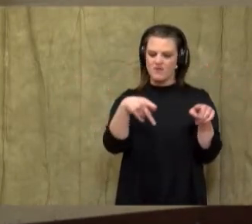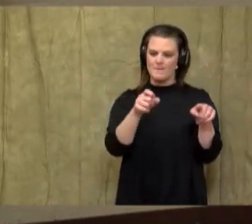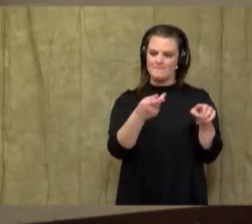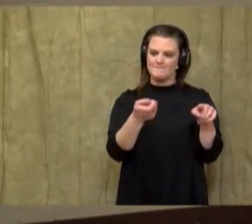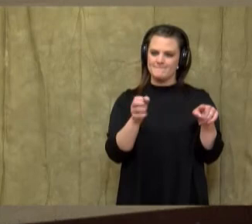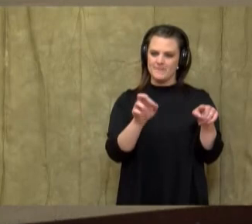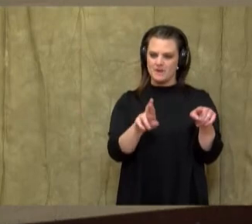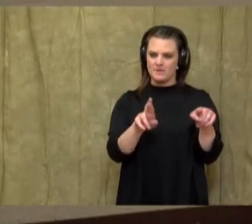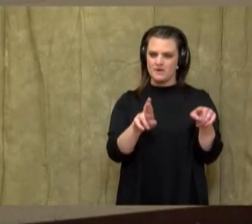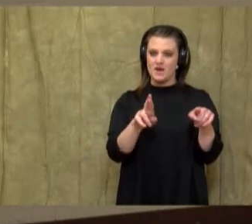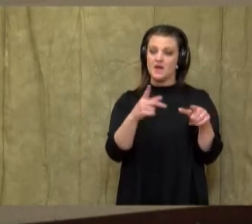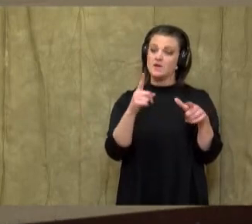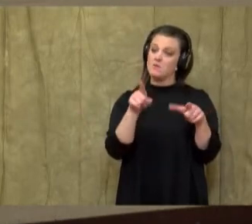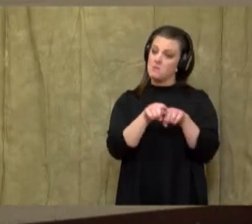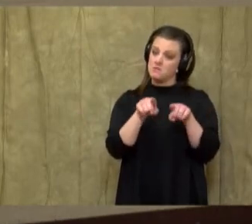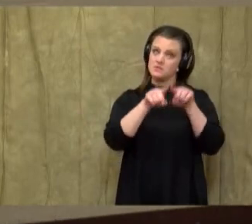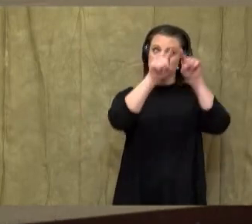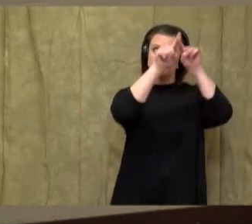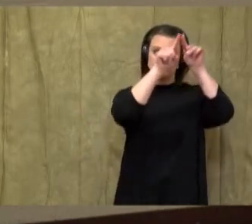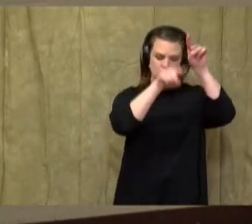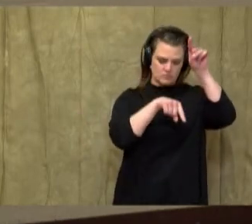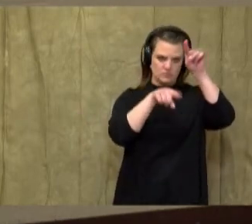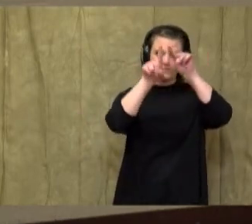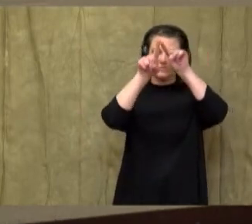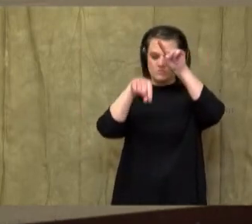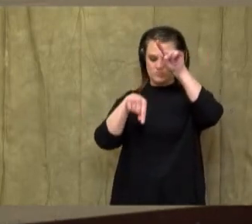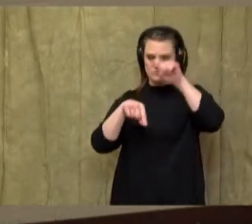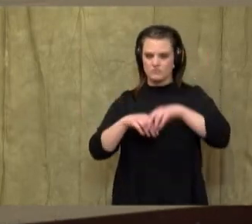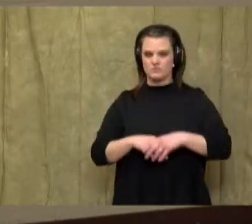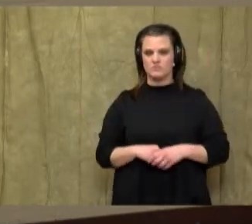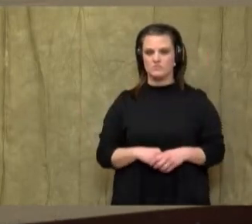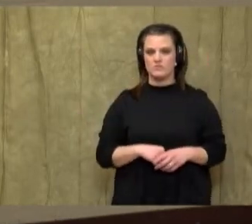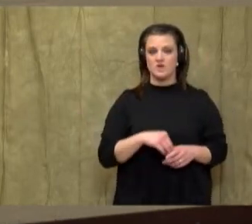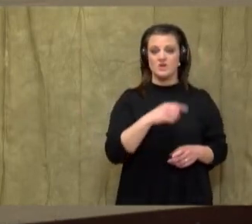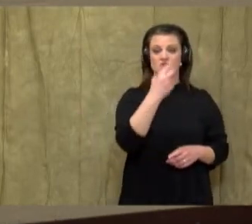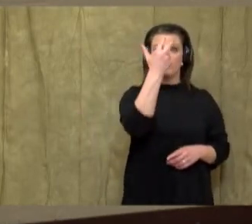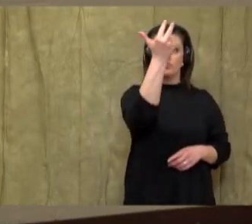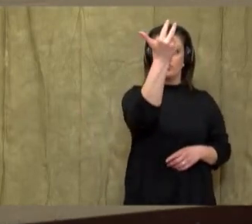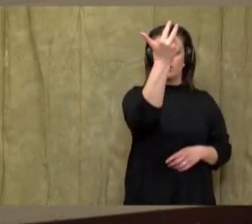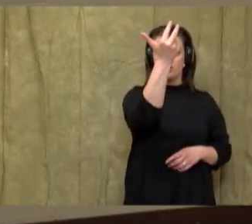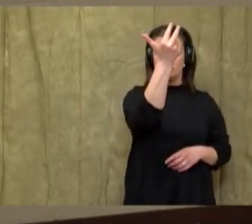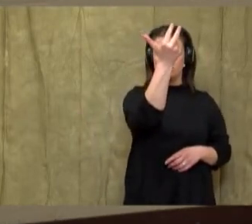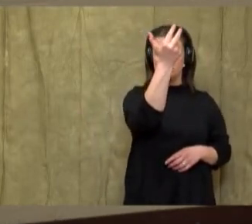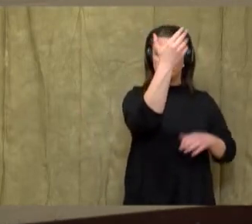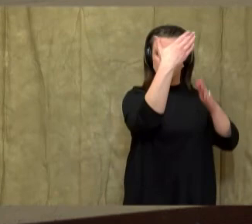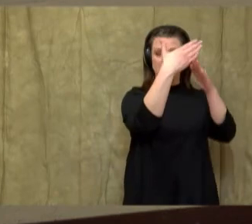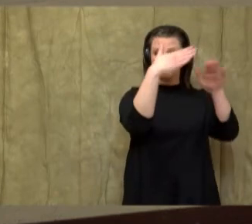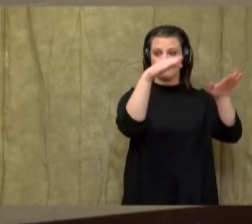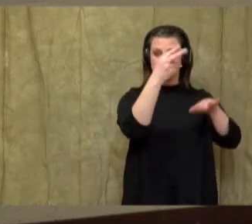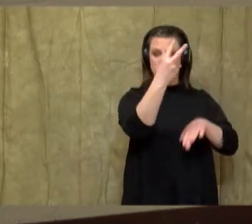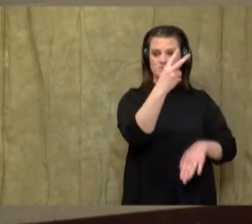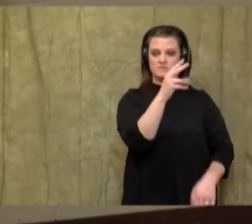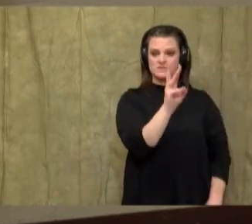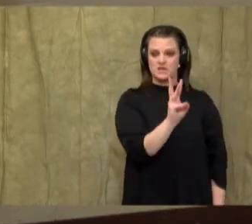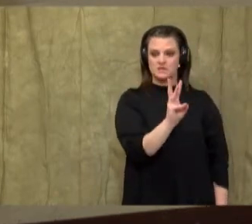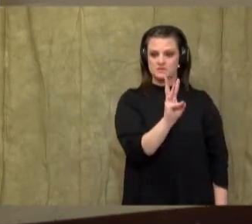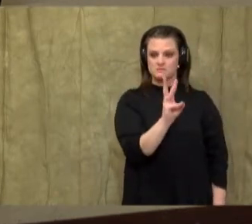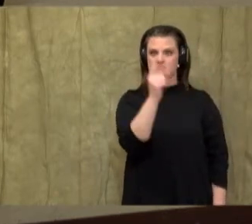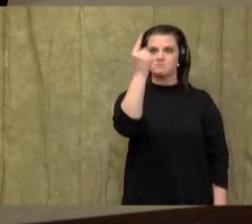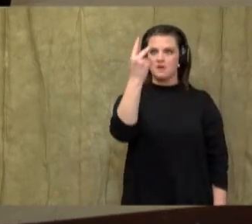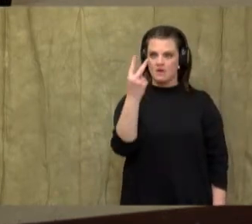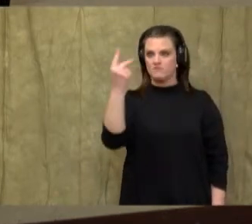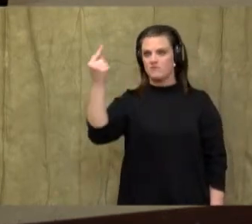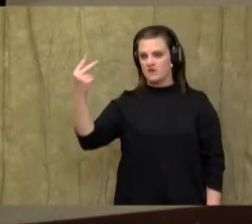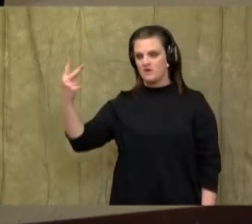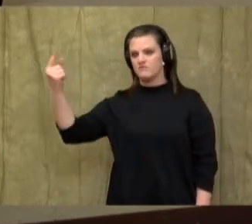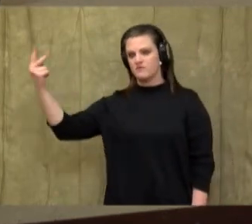plants and also going down. So 3 is half of 6, 5 is half of 10, 7 is half